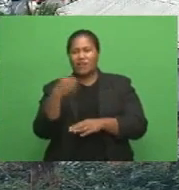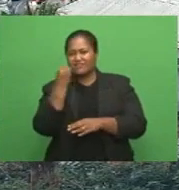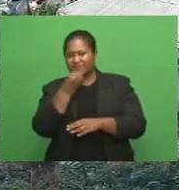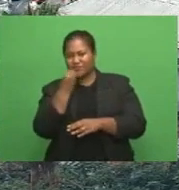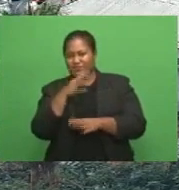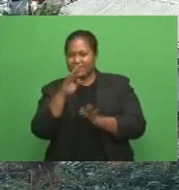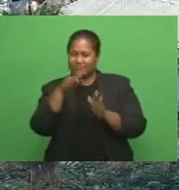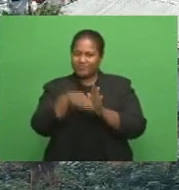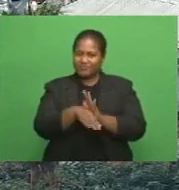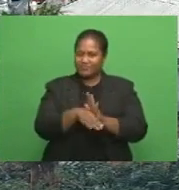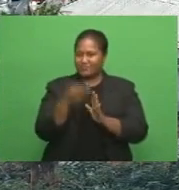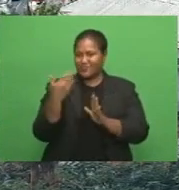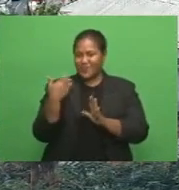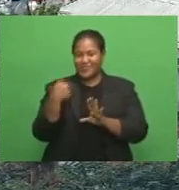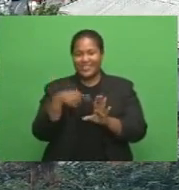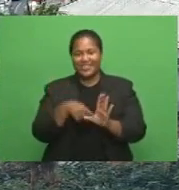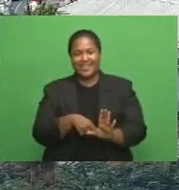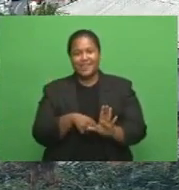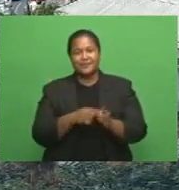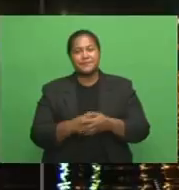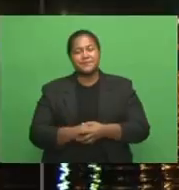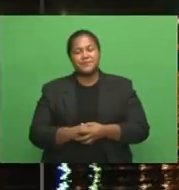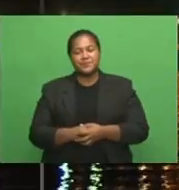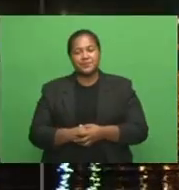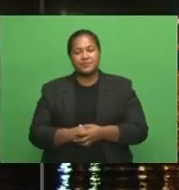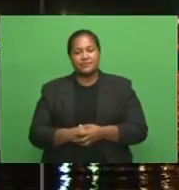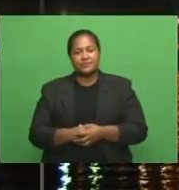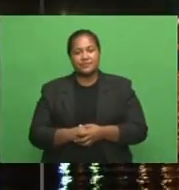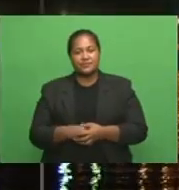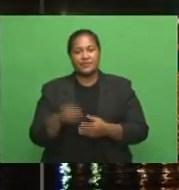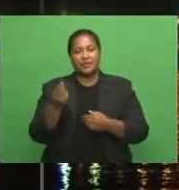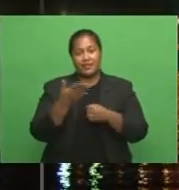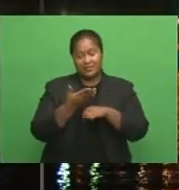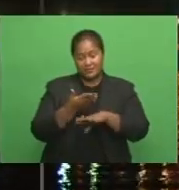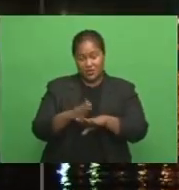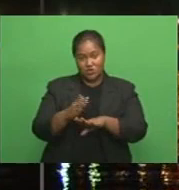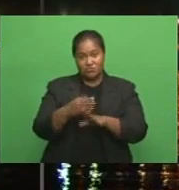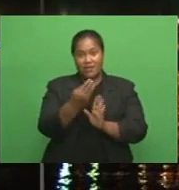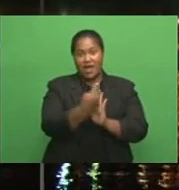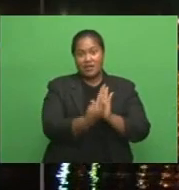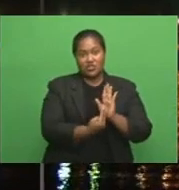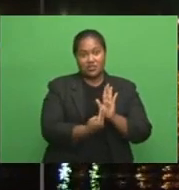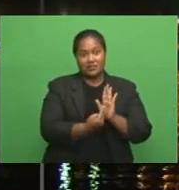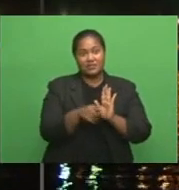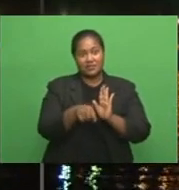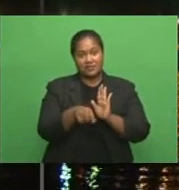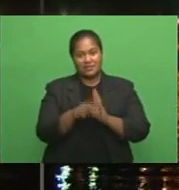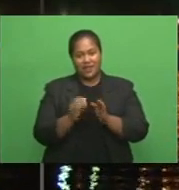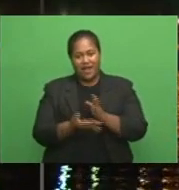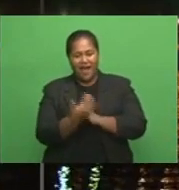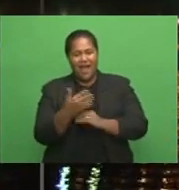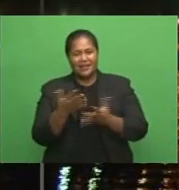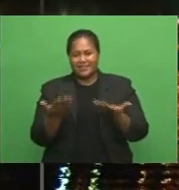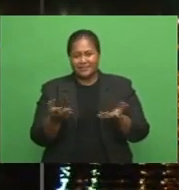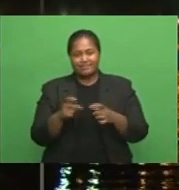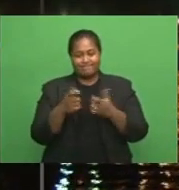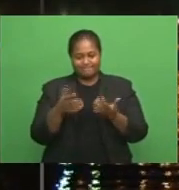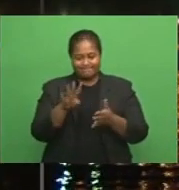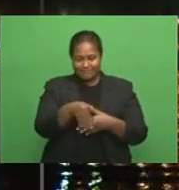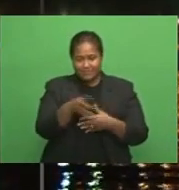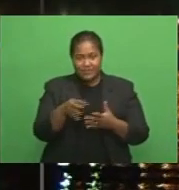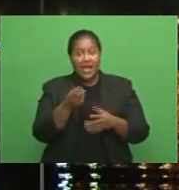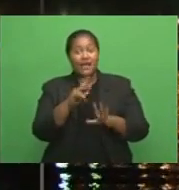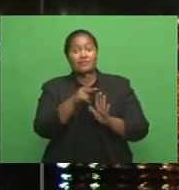year. Kritika Kumar, FBC News. The new budget is necessary under current circumstances, and